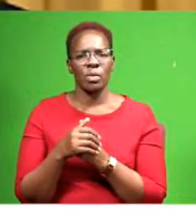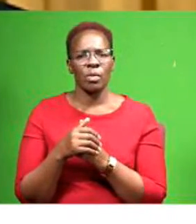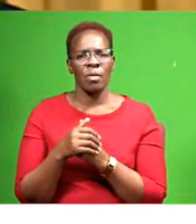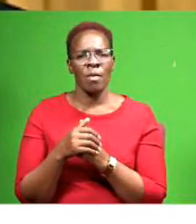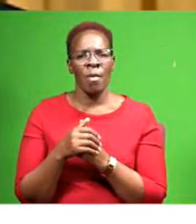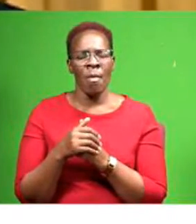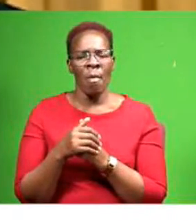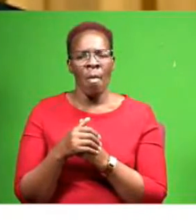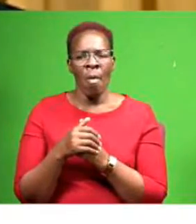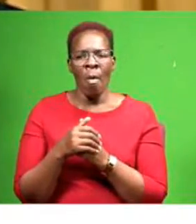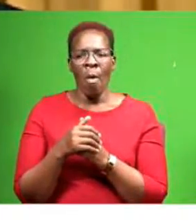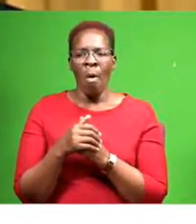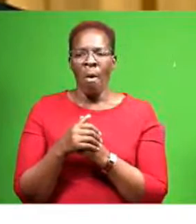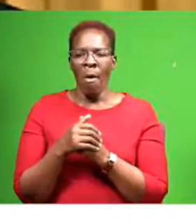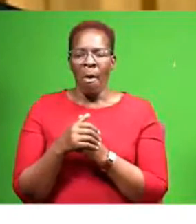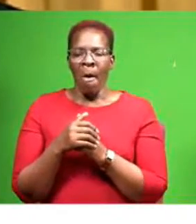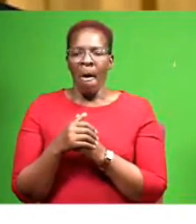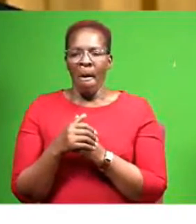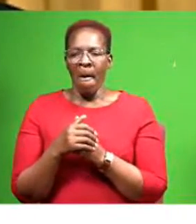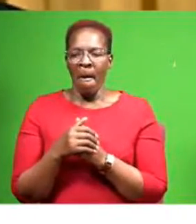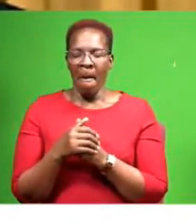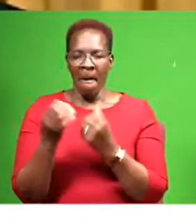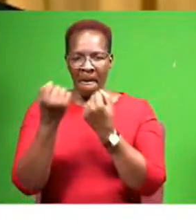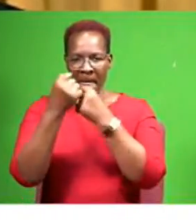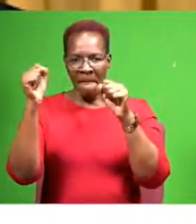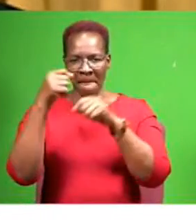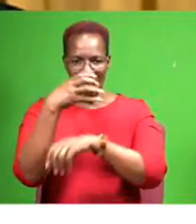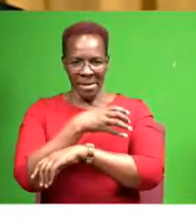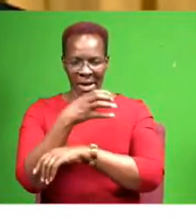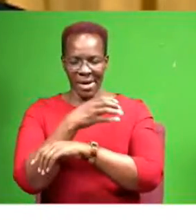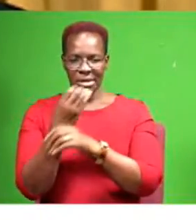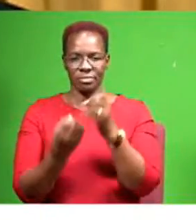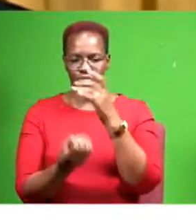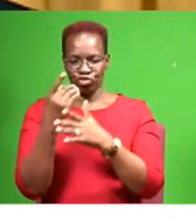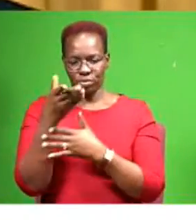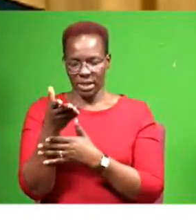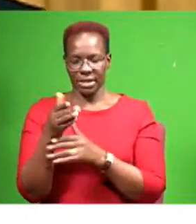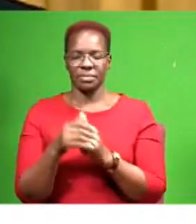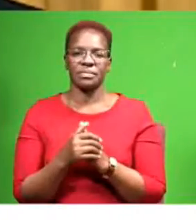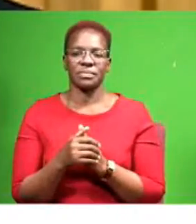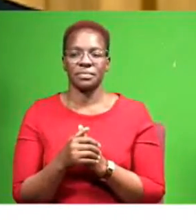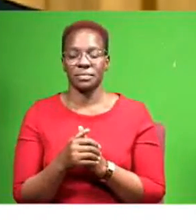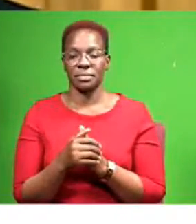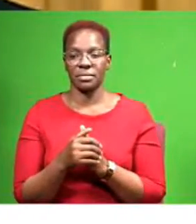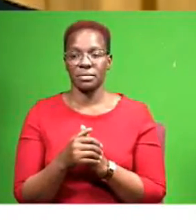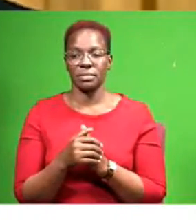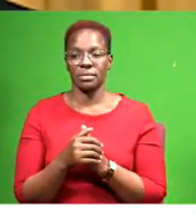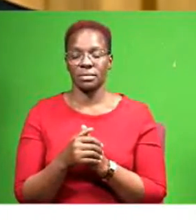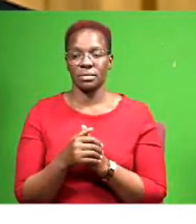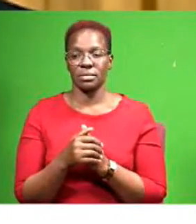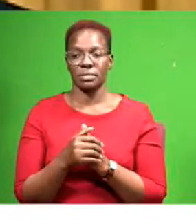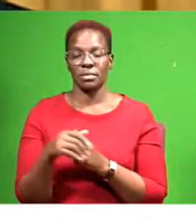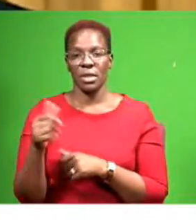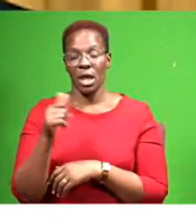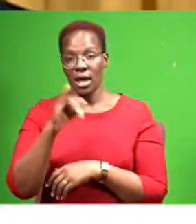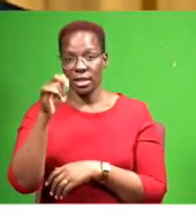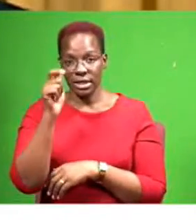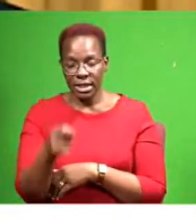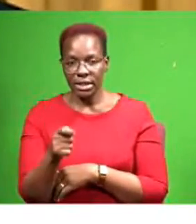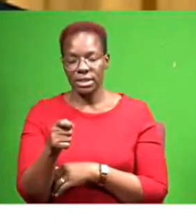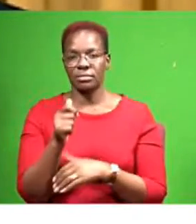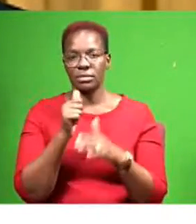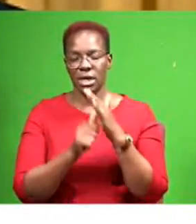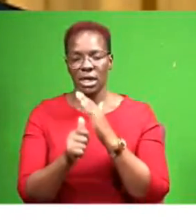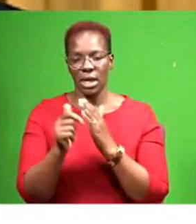the exercise of the presidential power came up also. The learned judges in the judgment and